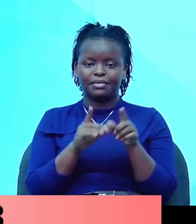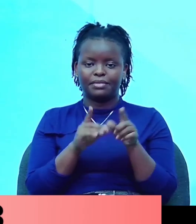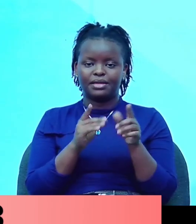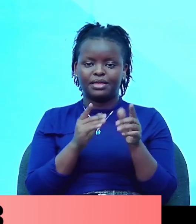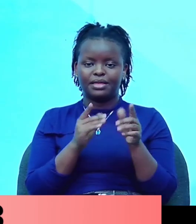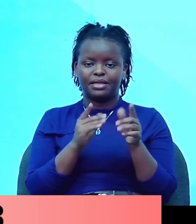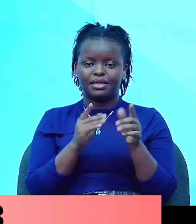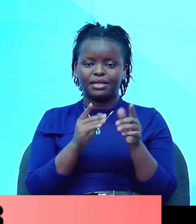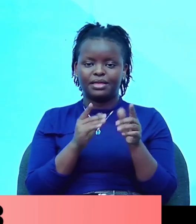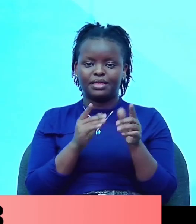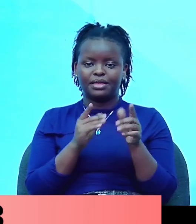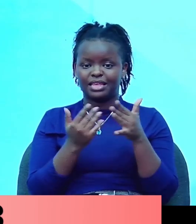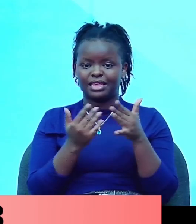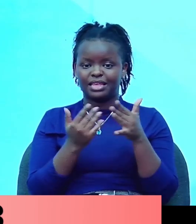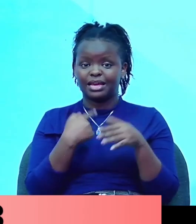Yeah.